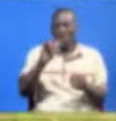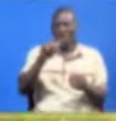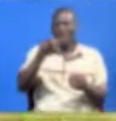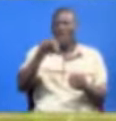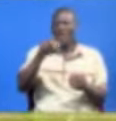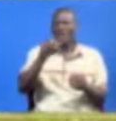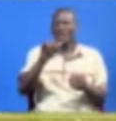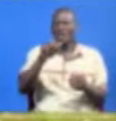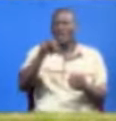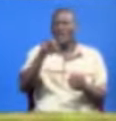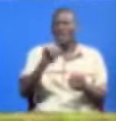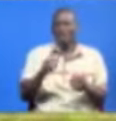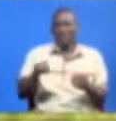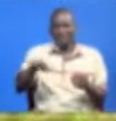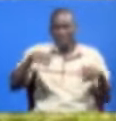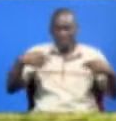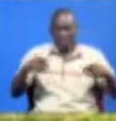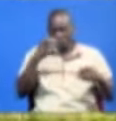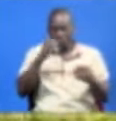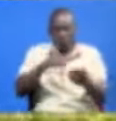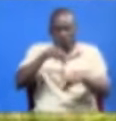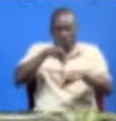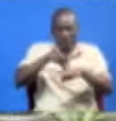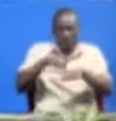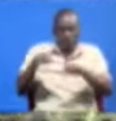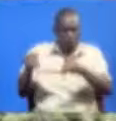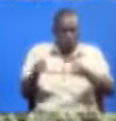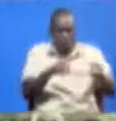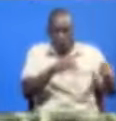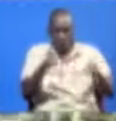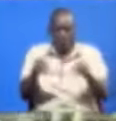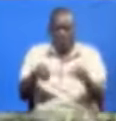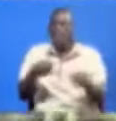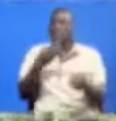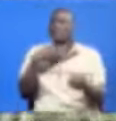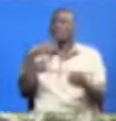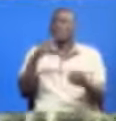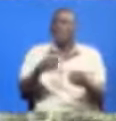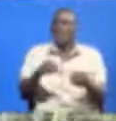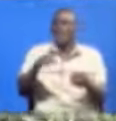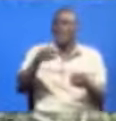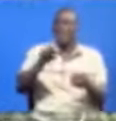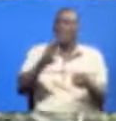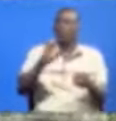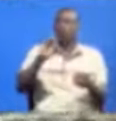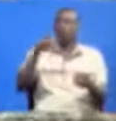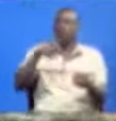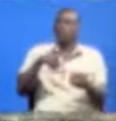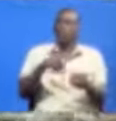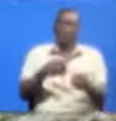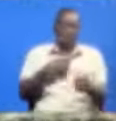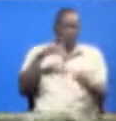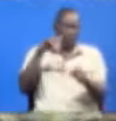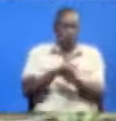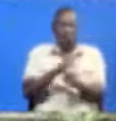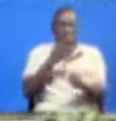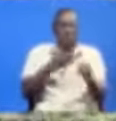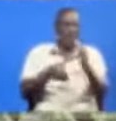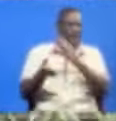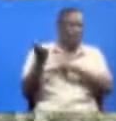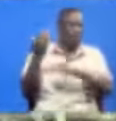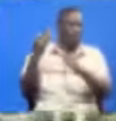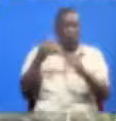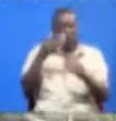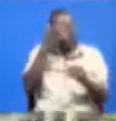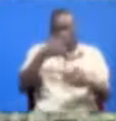of its spectacular earth movements, Waweru explains that the swamp was flooded with water in the past due to its proximity to a